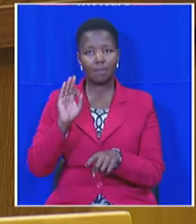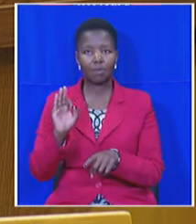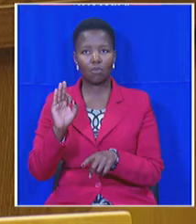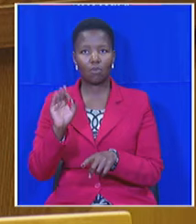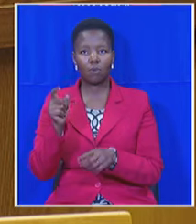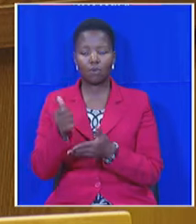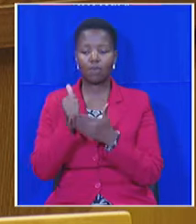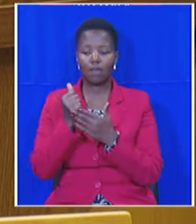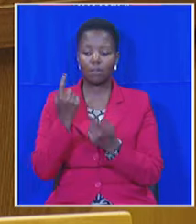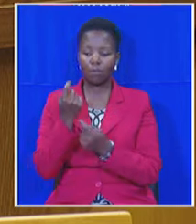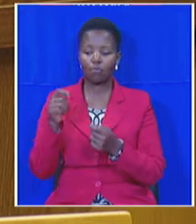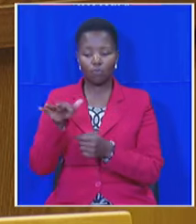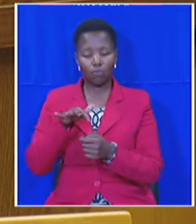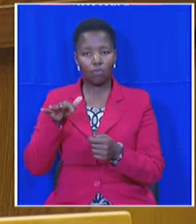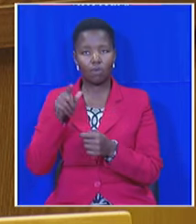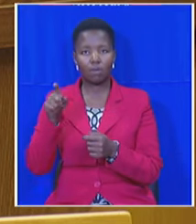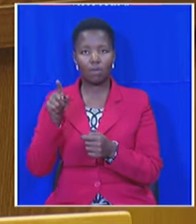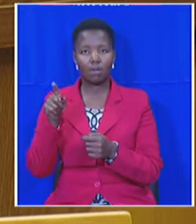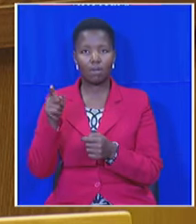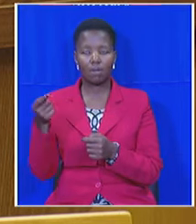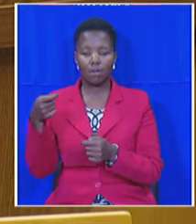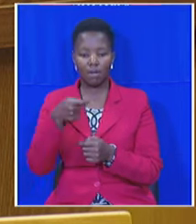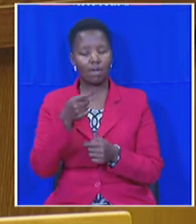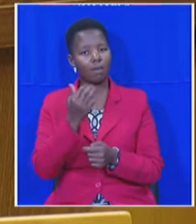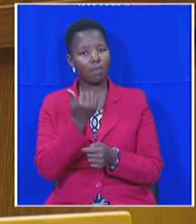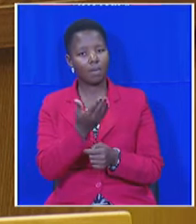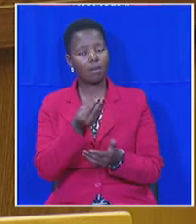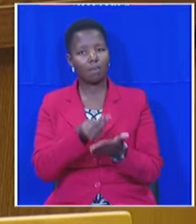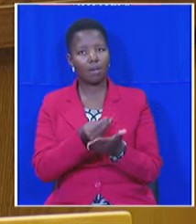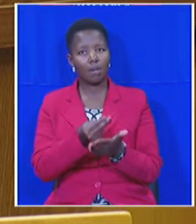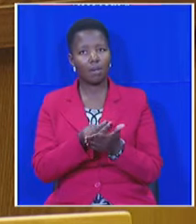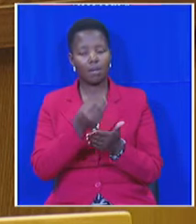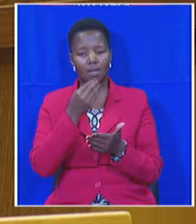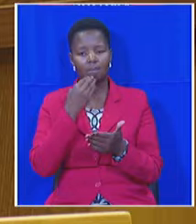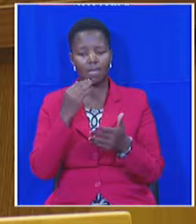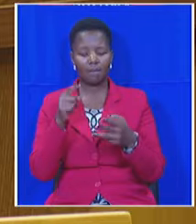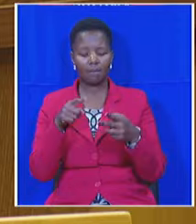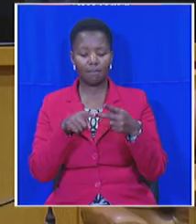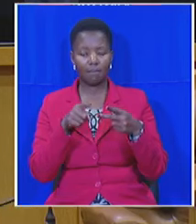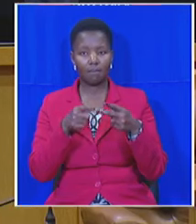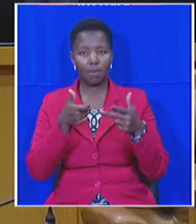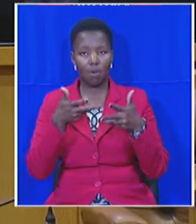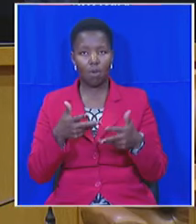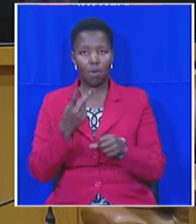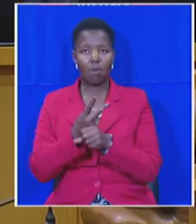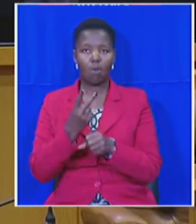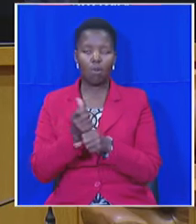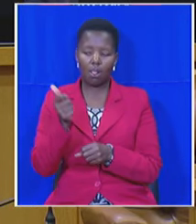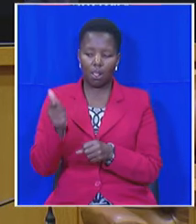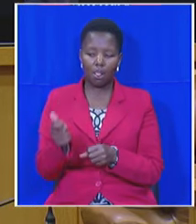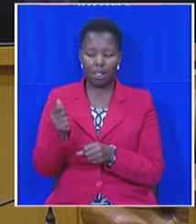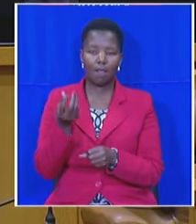own rural areas when people are coming to claim for their money, to cut the middlemen, which are the lawyers that are always eating the money for the